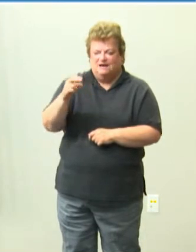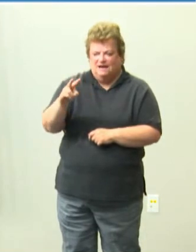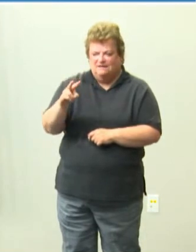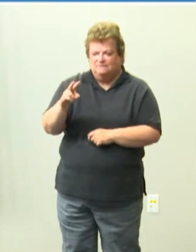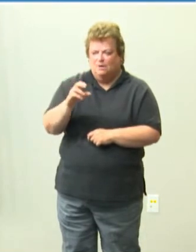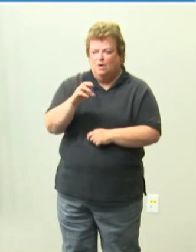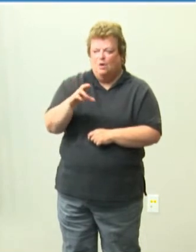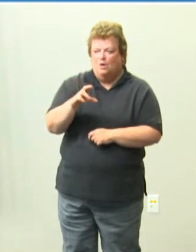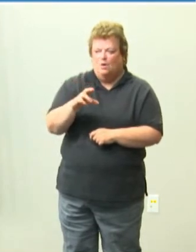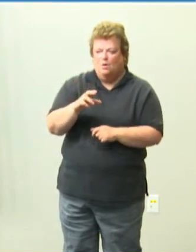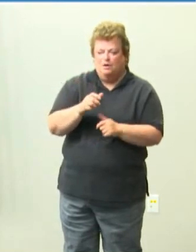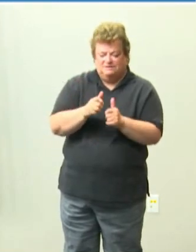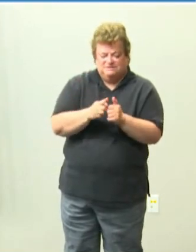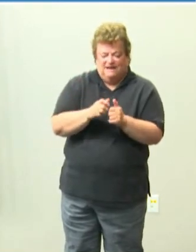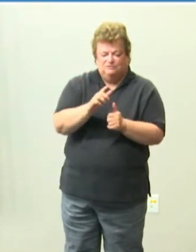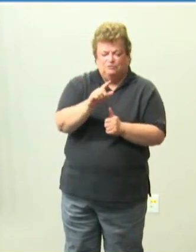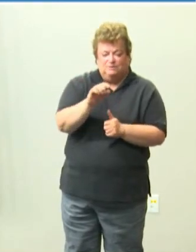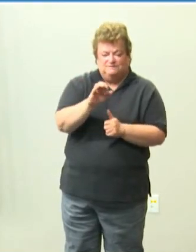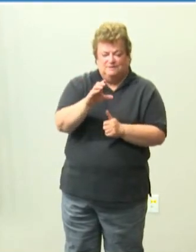your zip code to